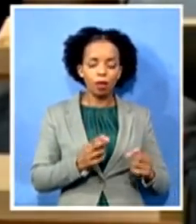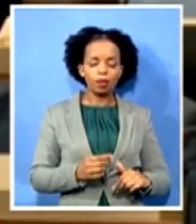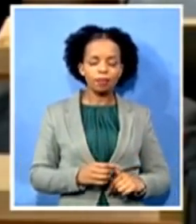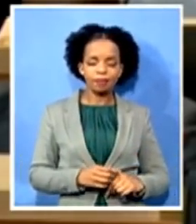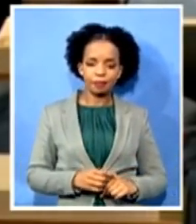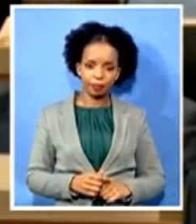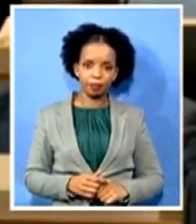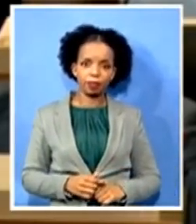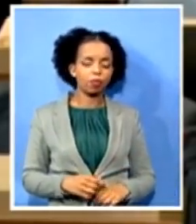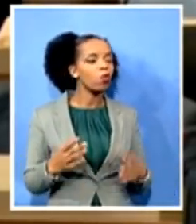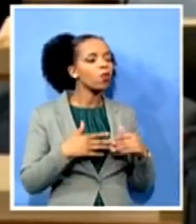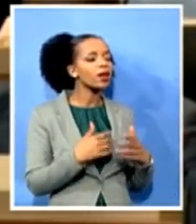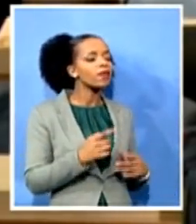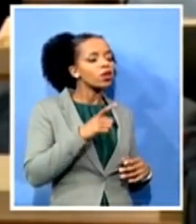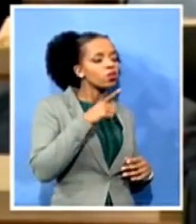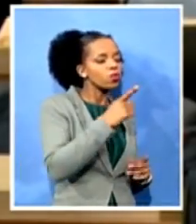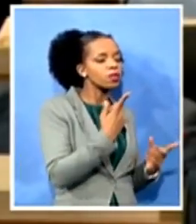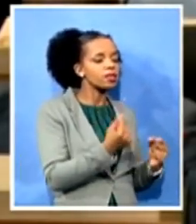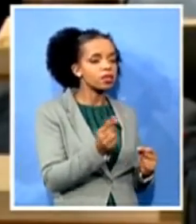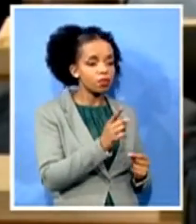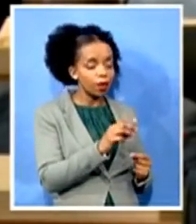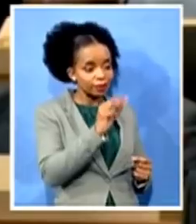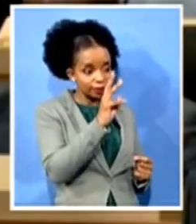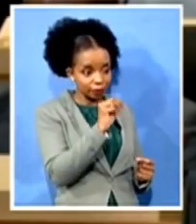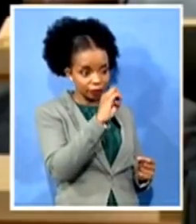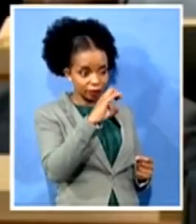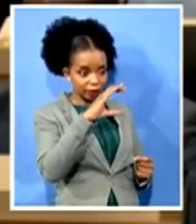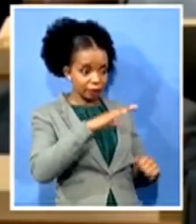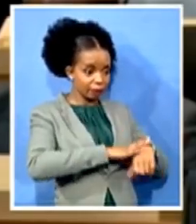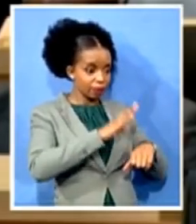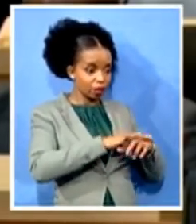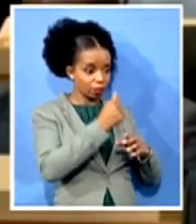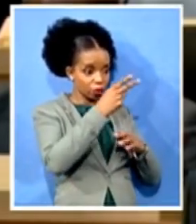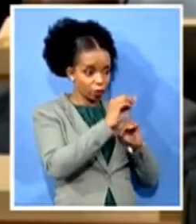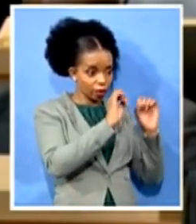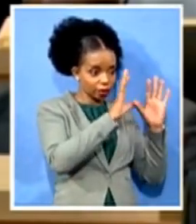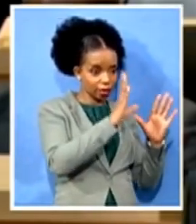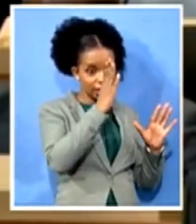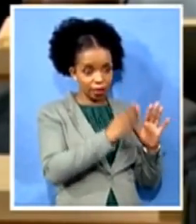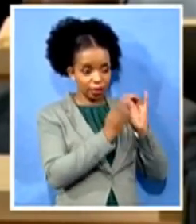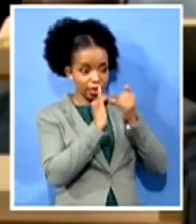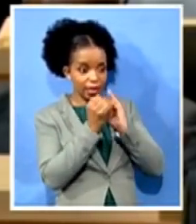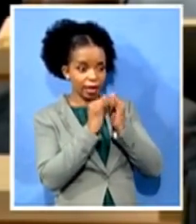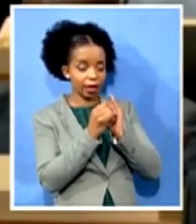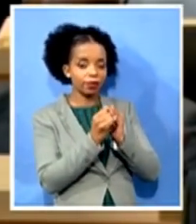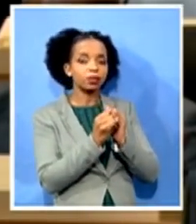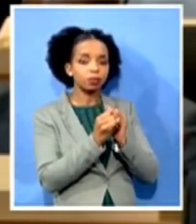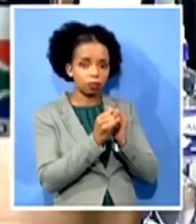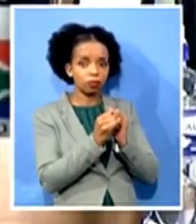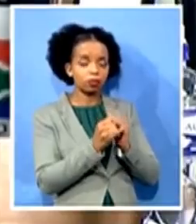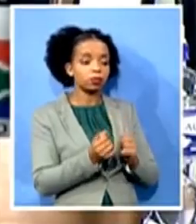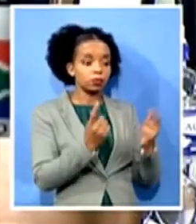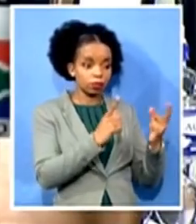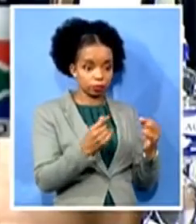the course of 2010, 2011 that what was being done within the department was illegal, what would you have done? Would